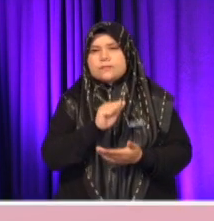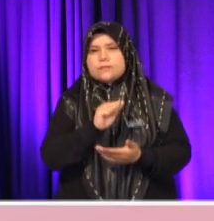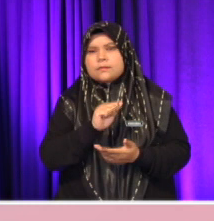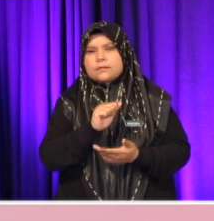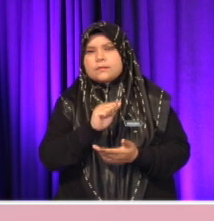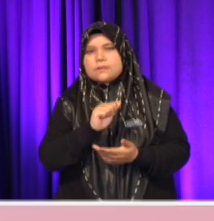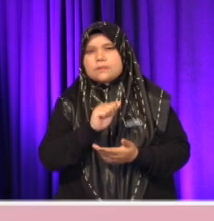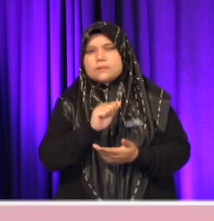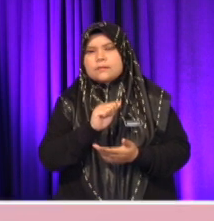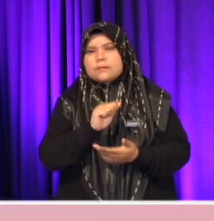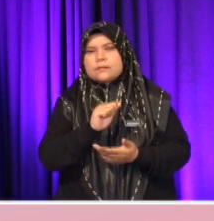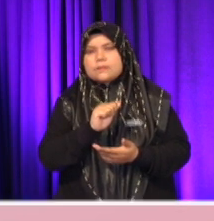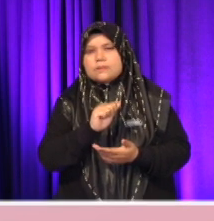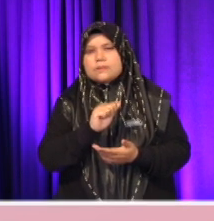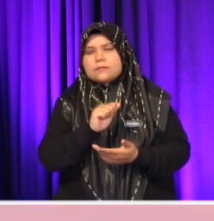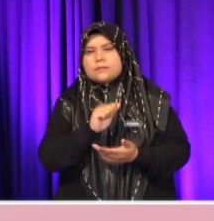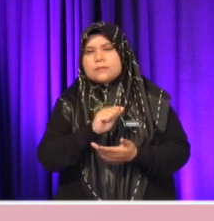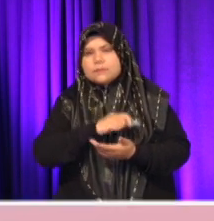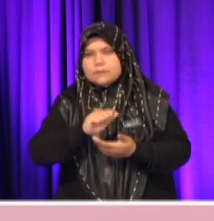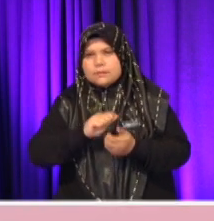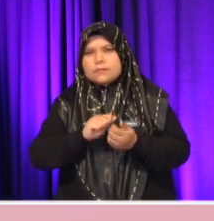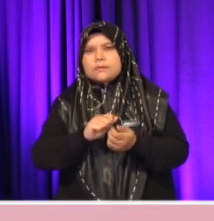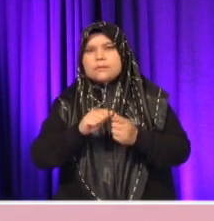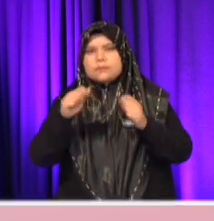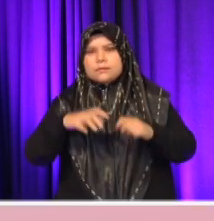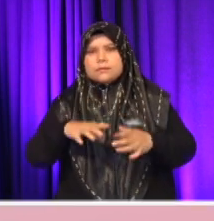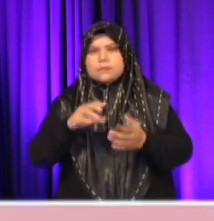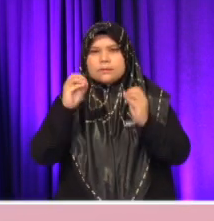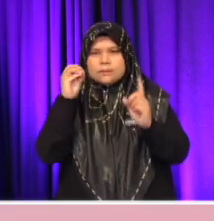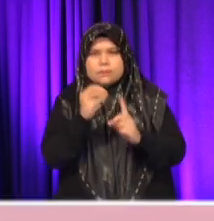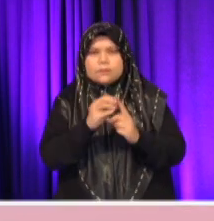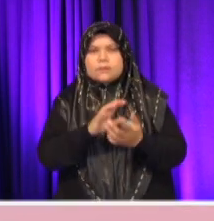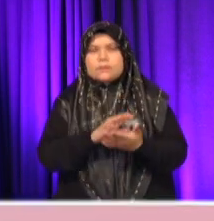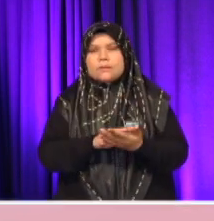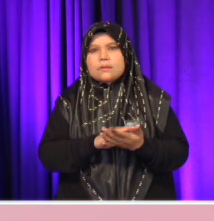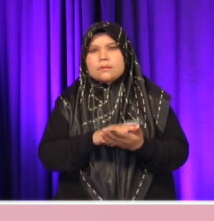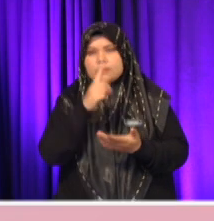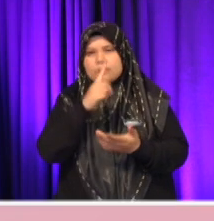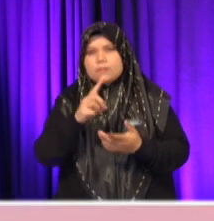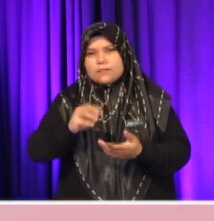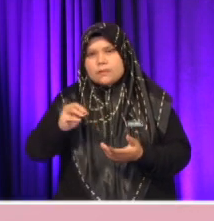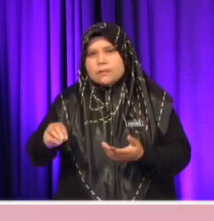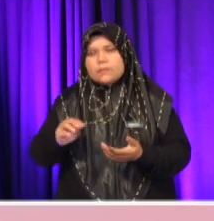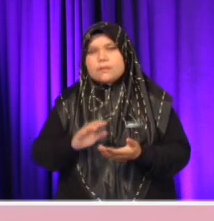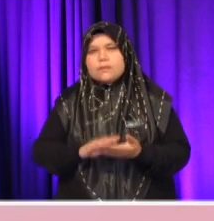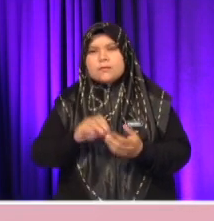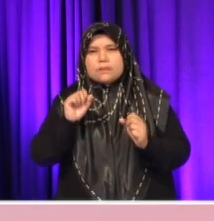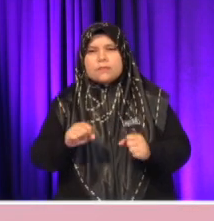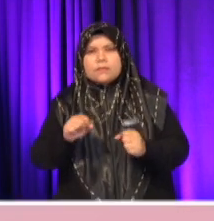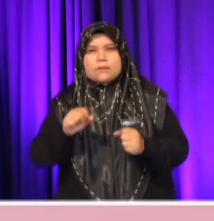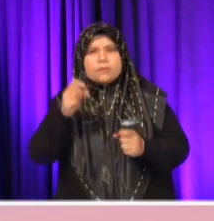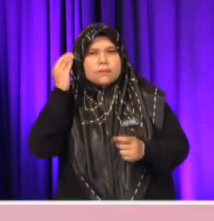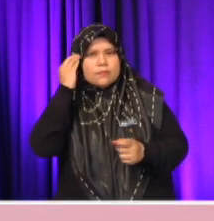the subject objectives, the assessment objectives are to identify whether candidates can identify